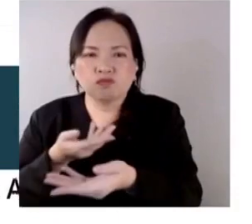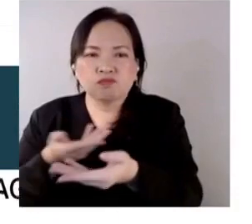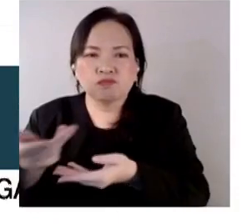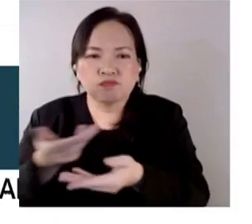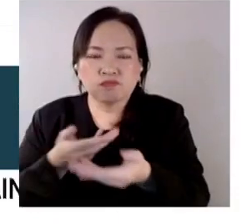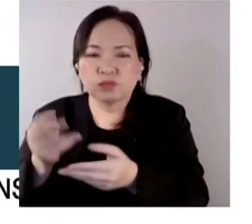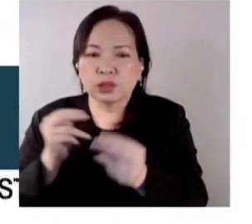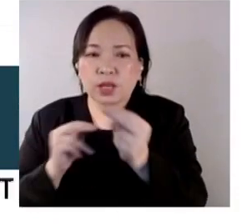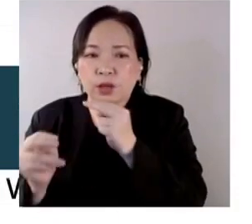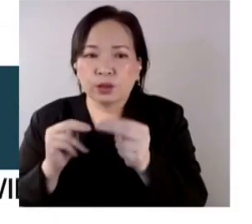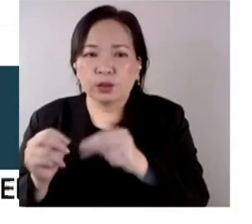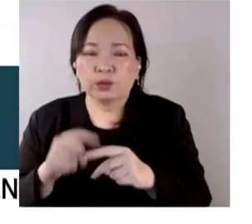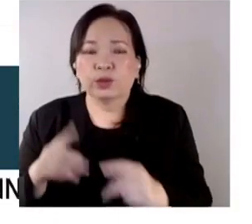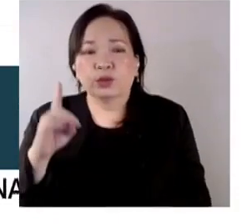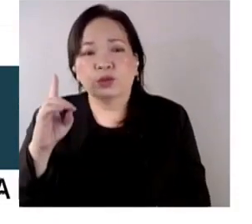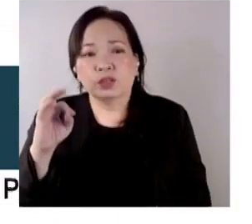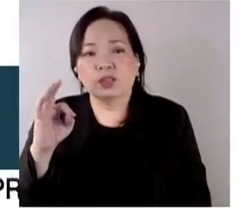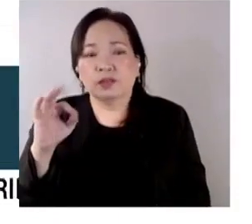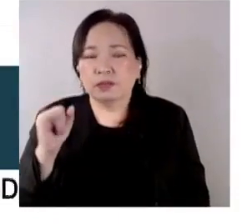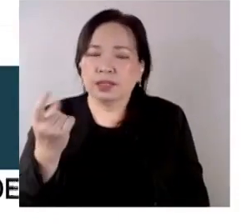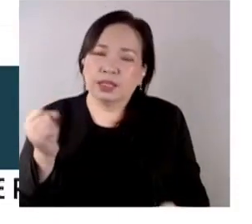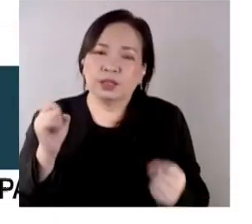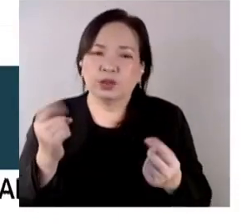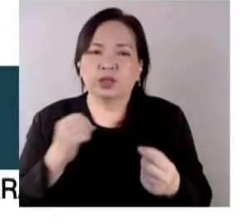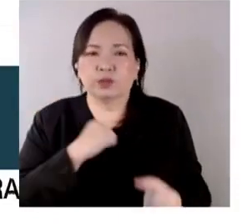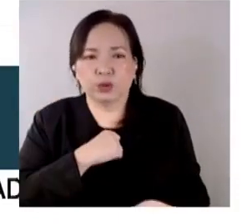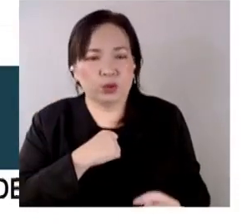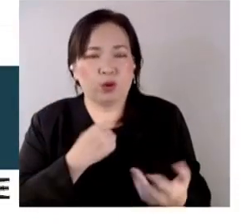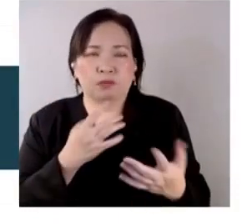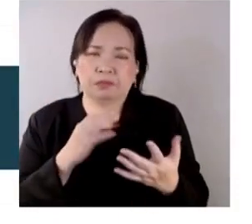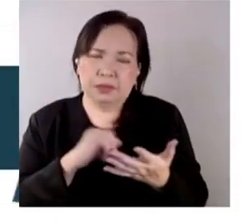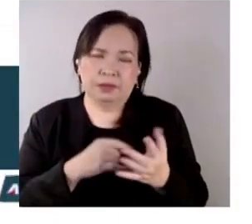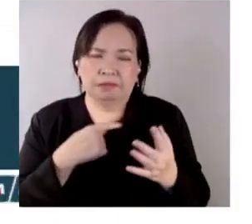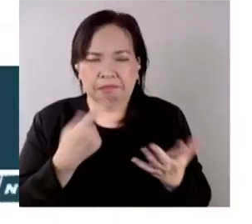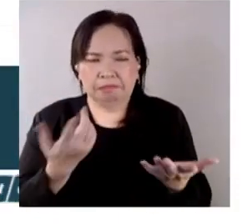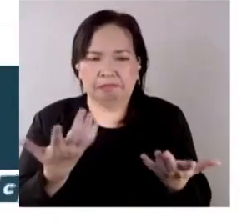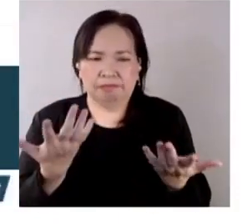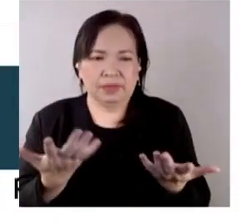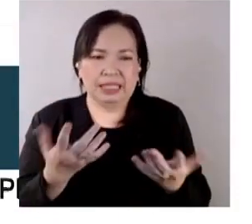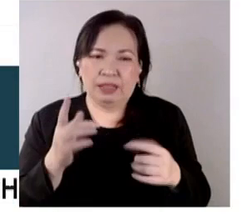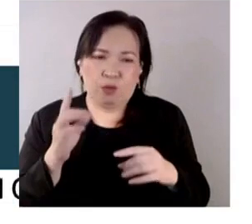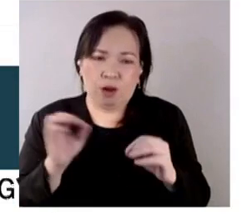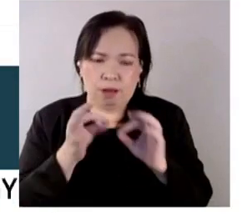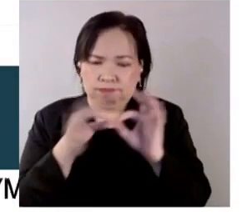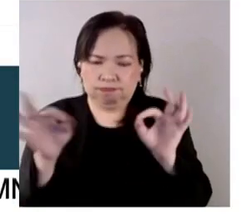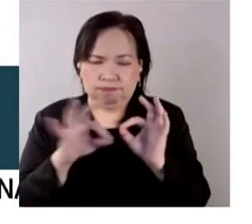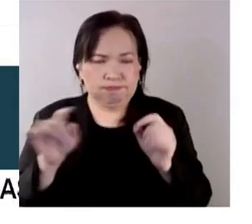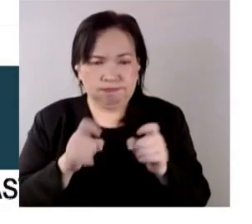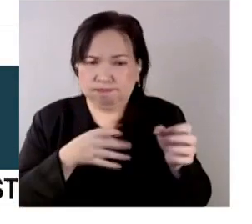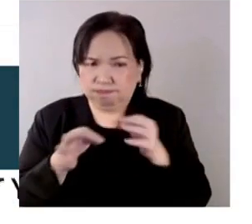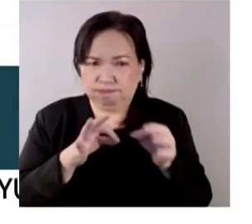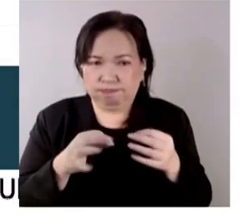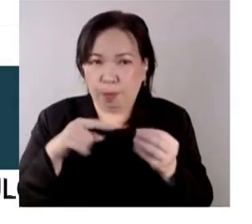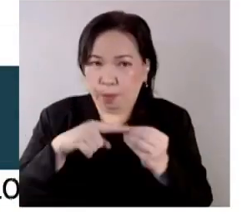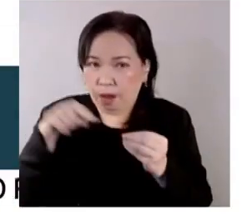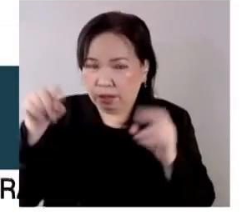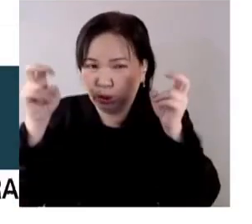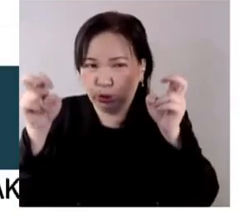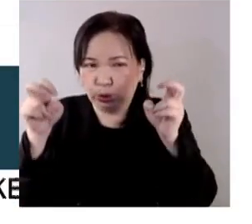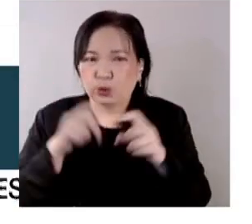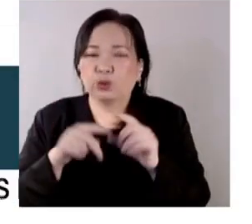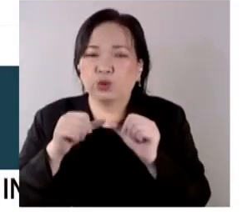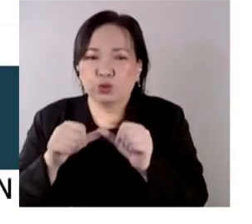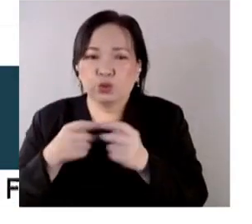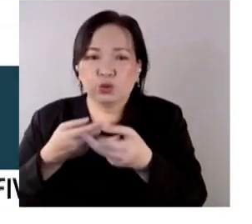time, the DFA would simply have to say, you know, we cannot come out with any specific regarding this matter because we're still negotiating